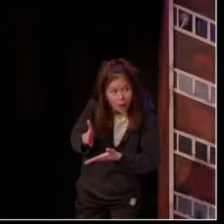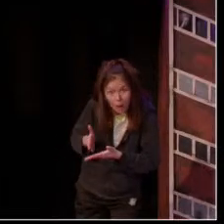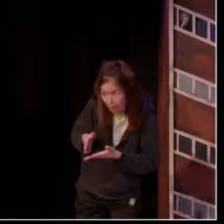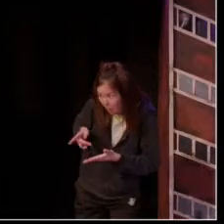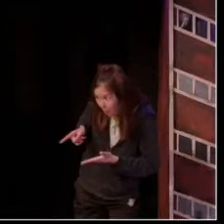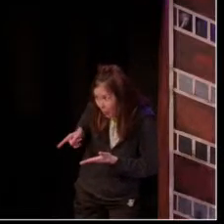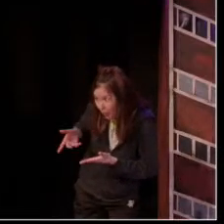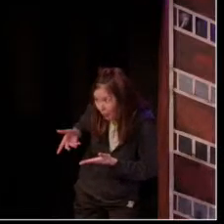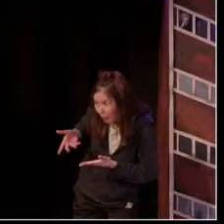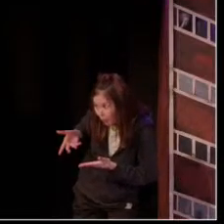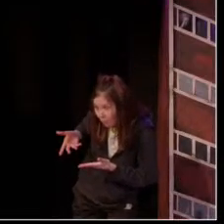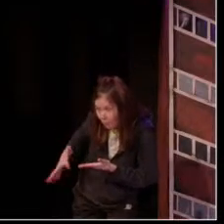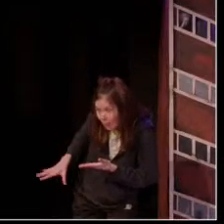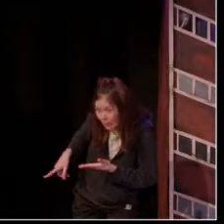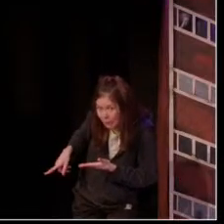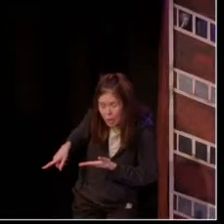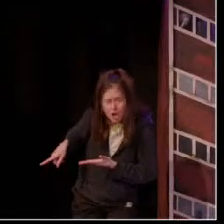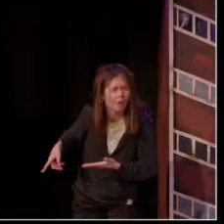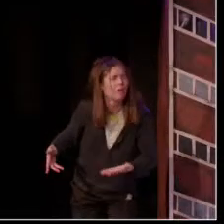Why is that?